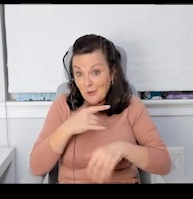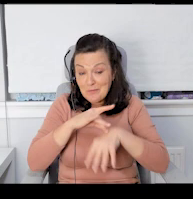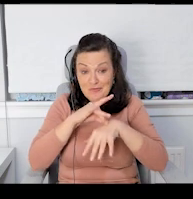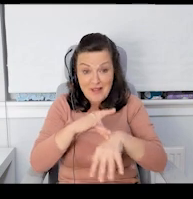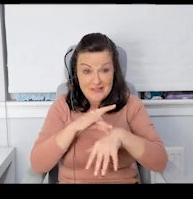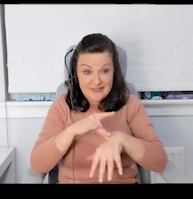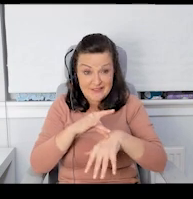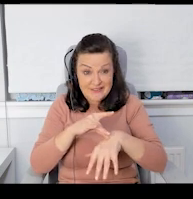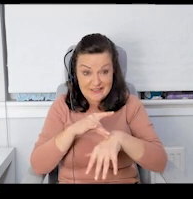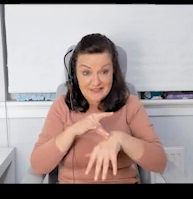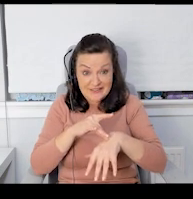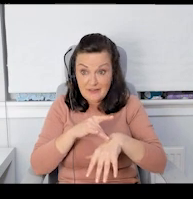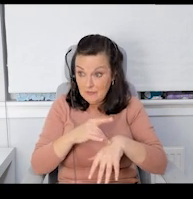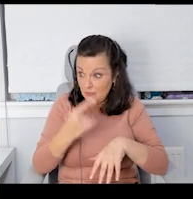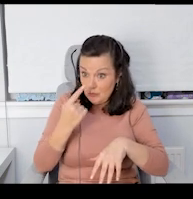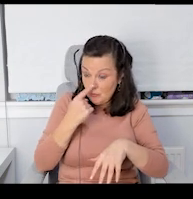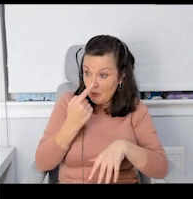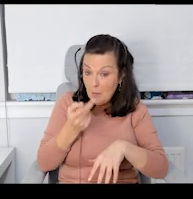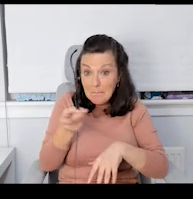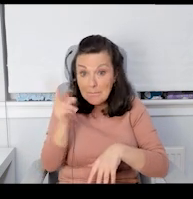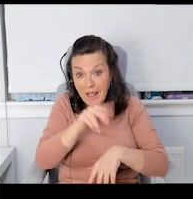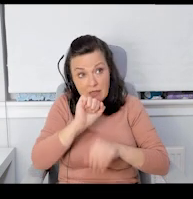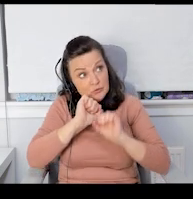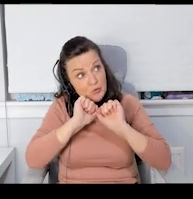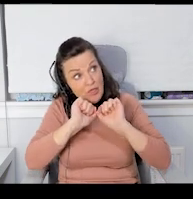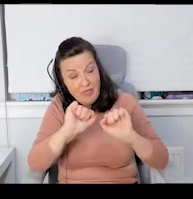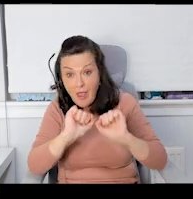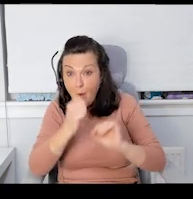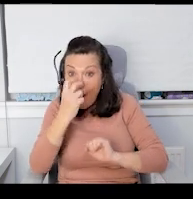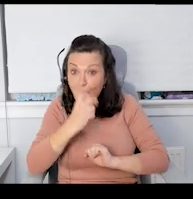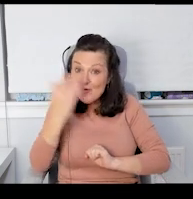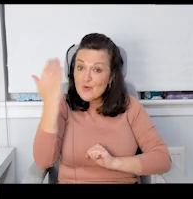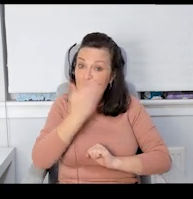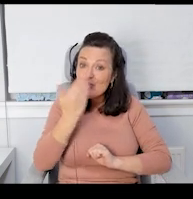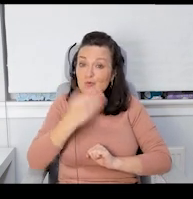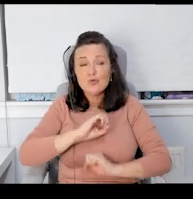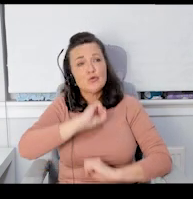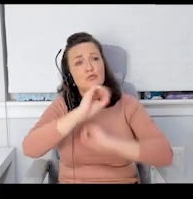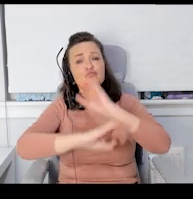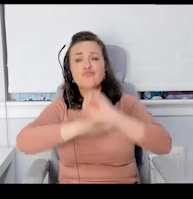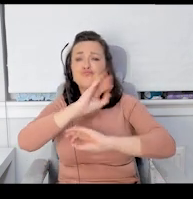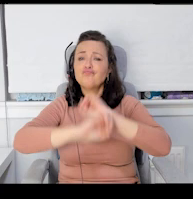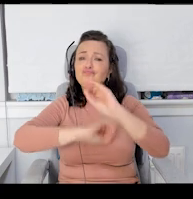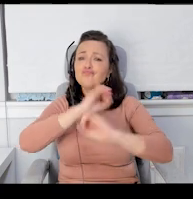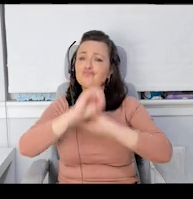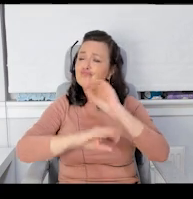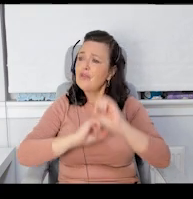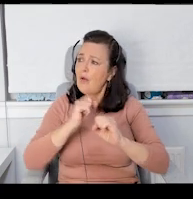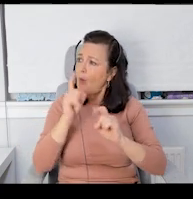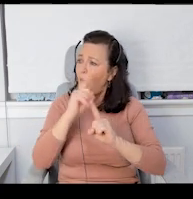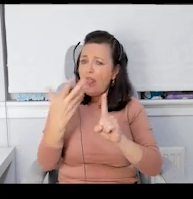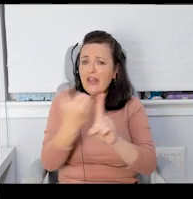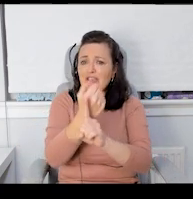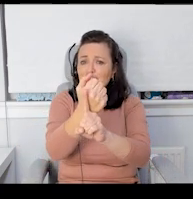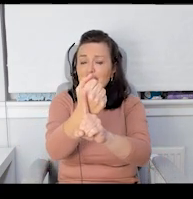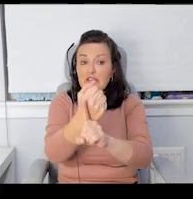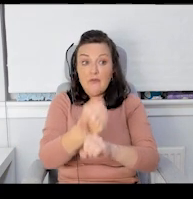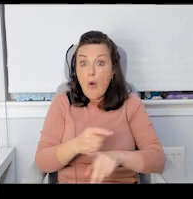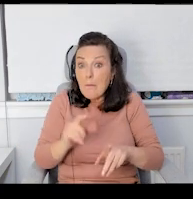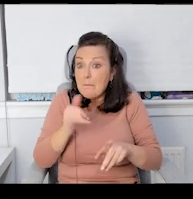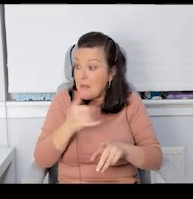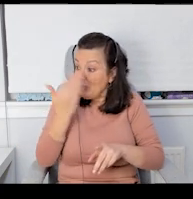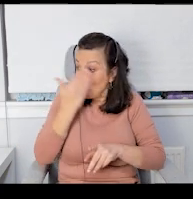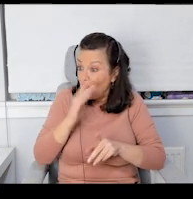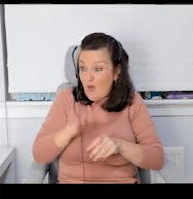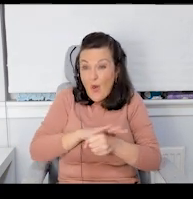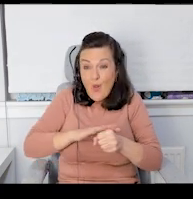Mrs. Davey and Eileen were saying about going back into their old schools or schools in the area and saying, look, this